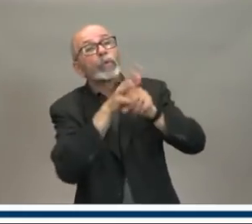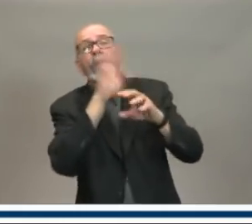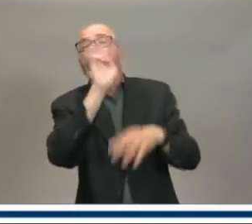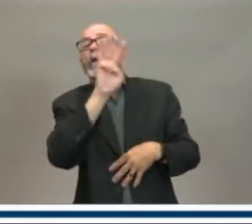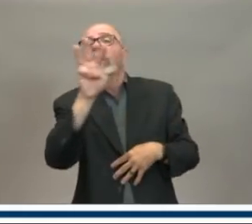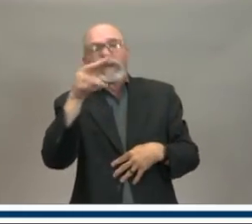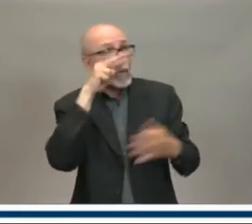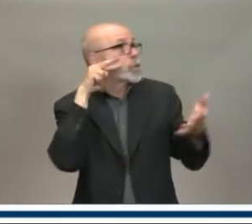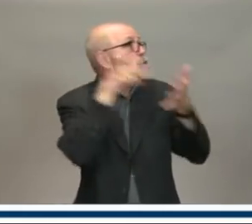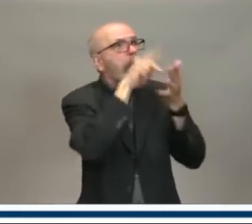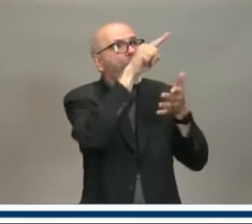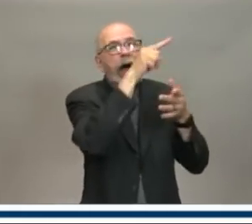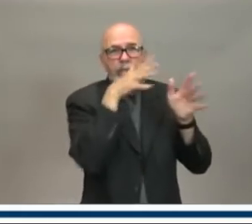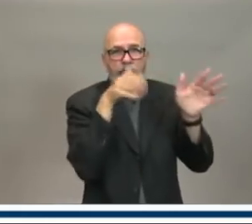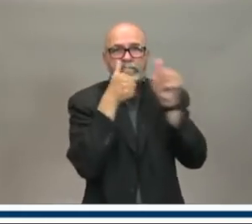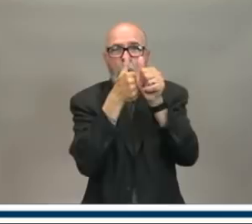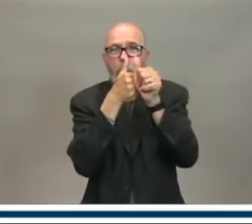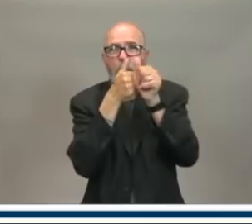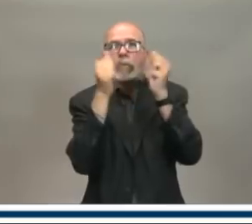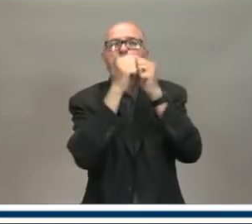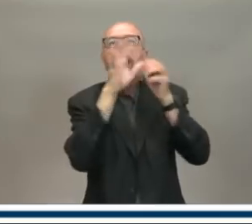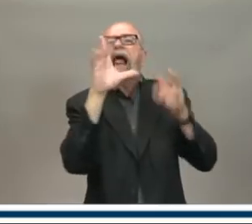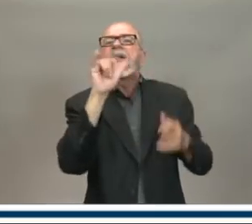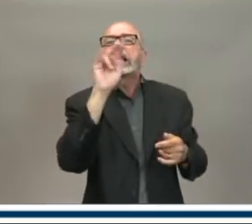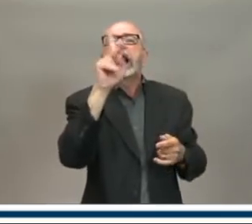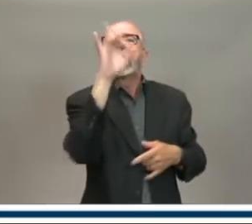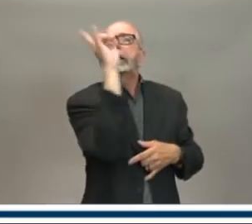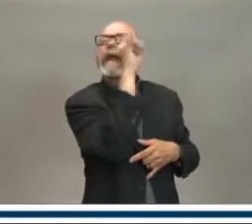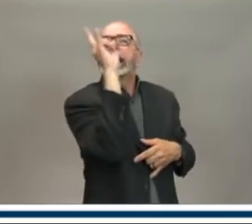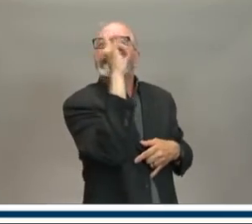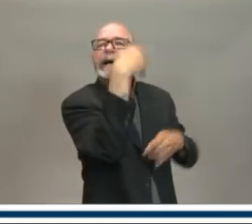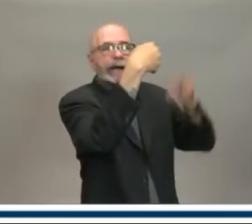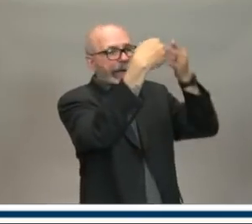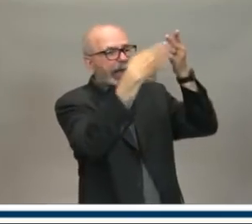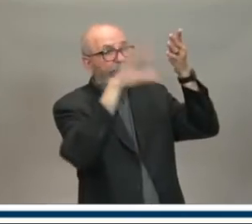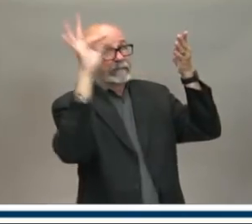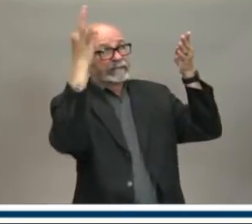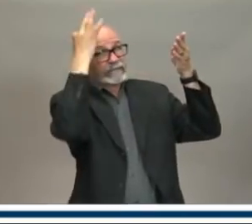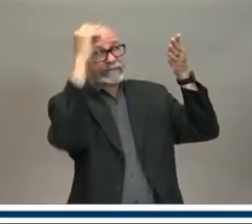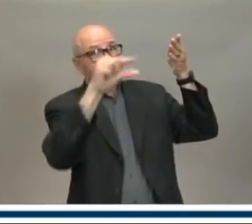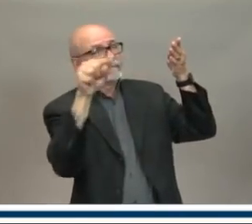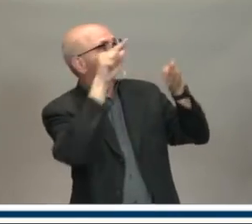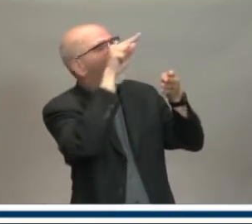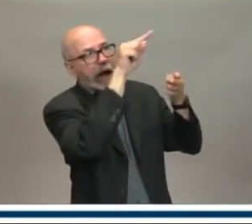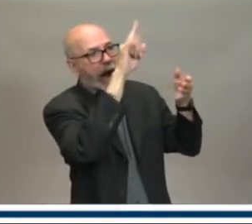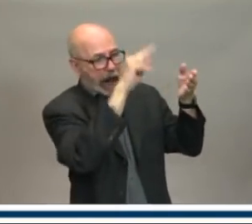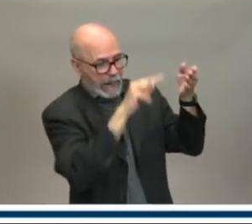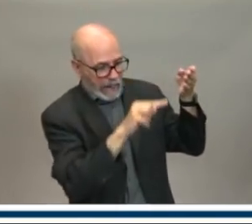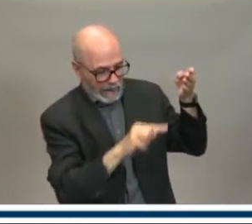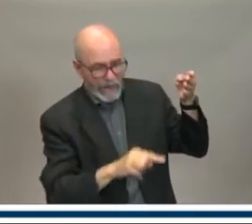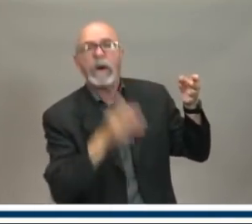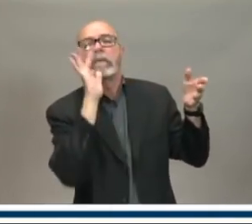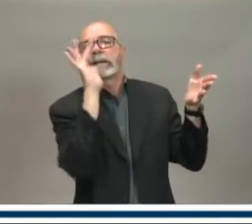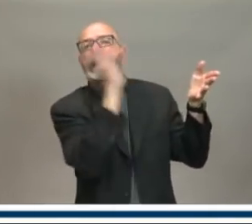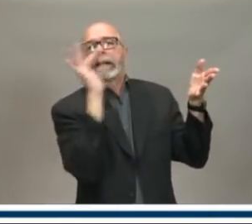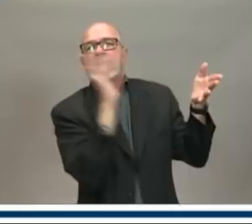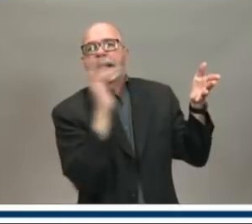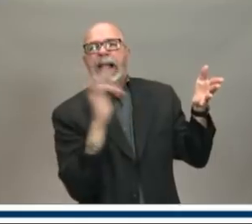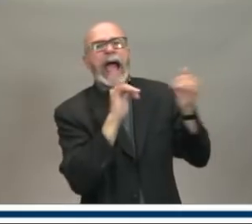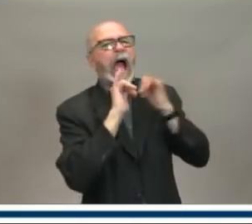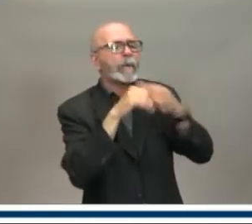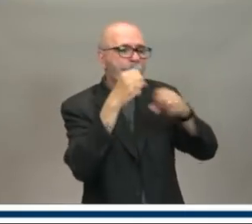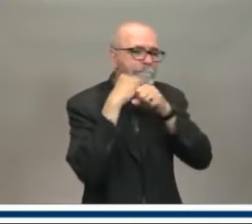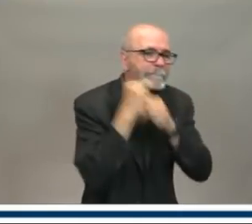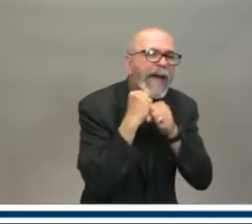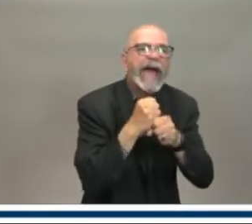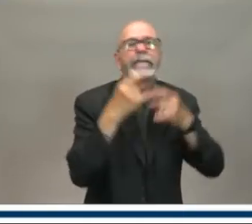federal government site around with even more detailed information on masks, including how to make homemade masks.